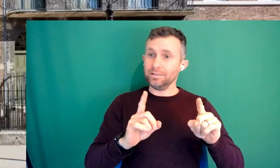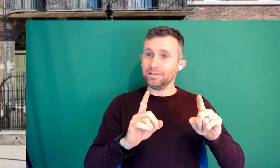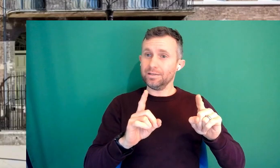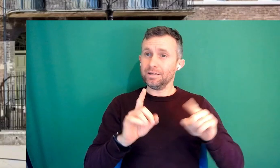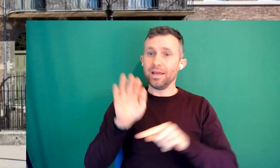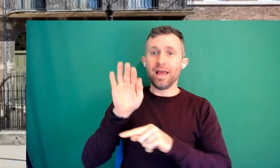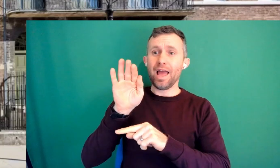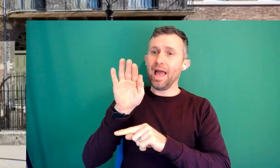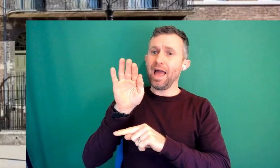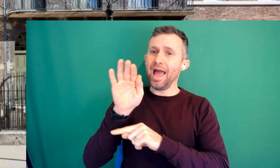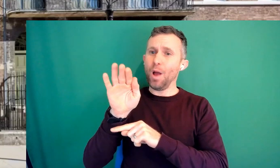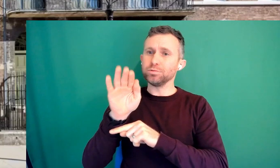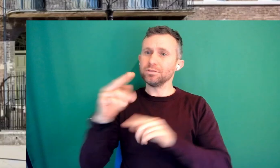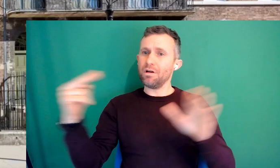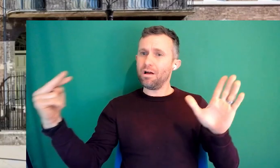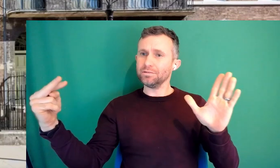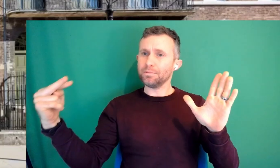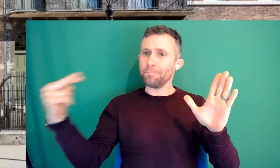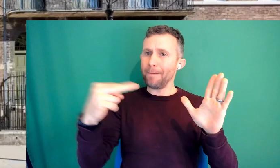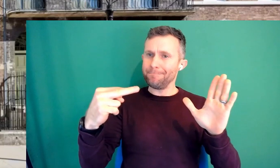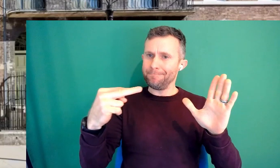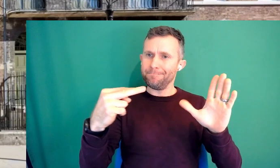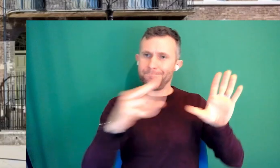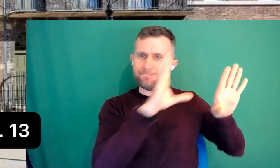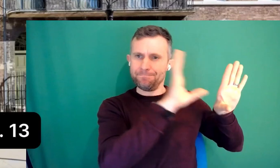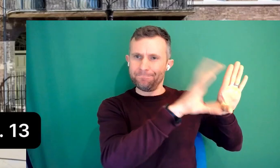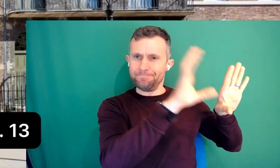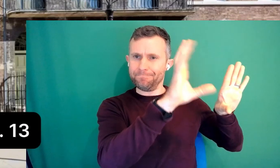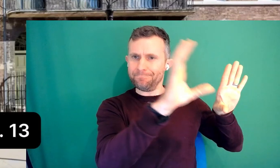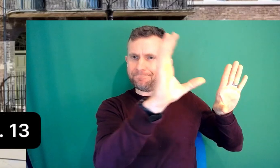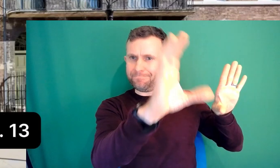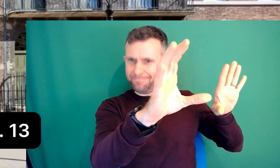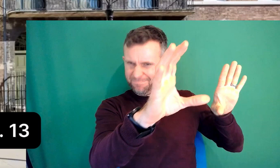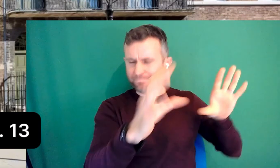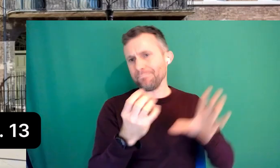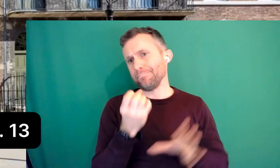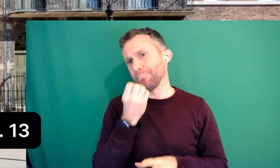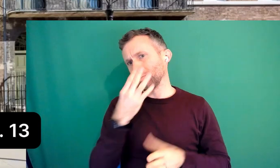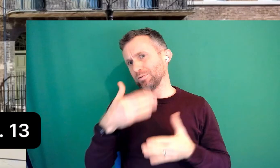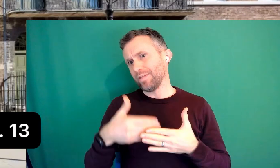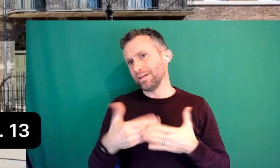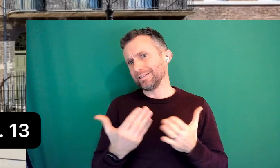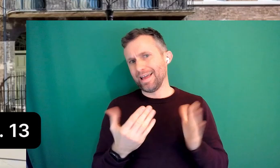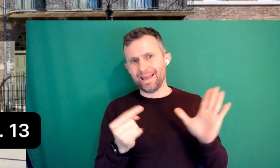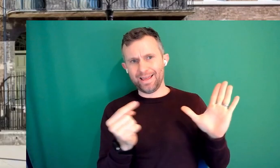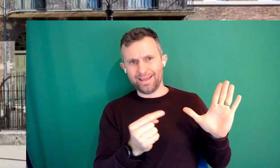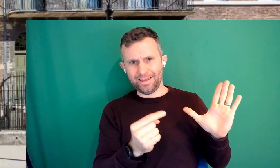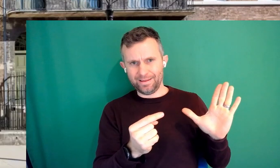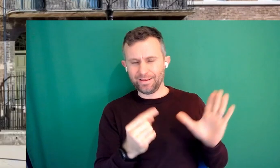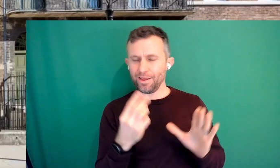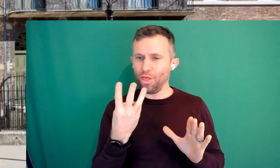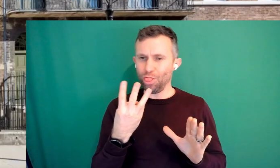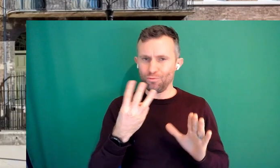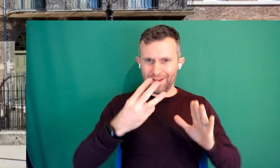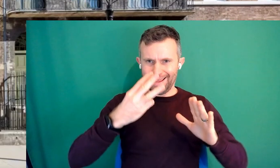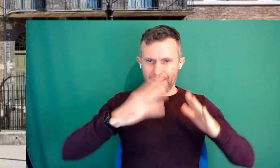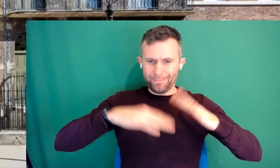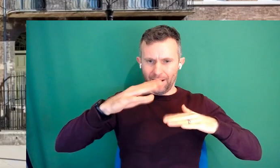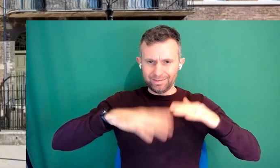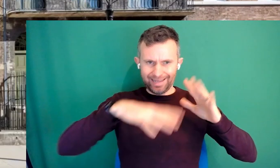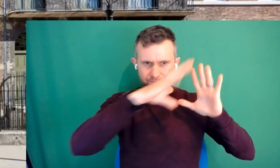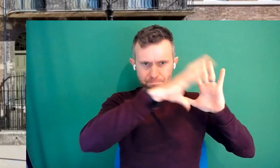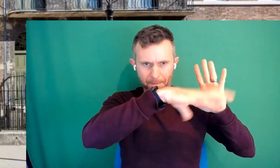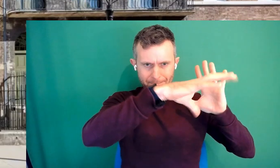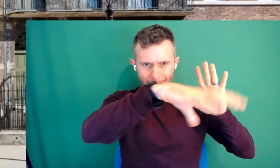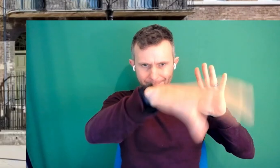we first opened in 1837, the museum and all its offices were confined to number 13, with number 12 and 14